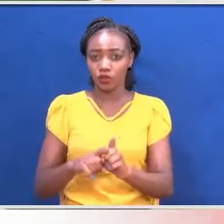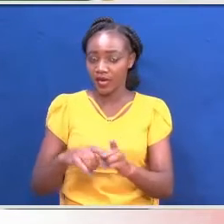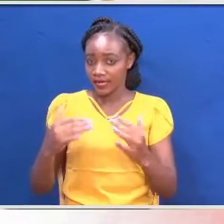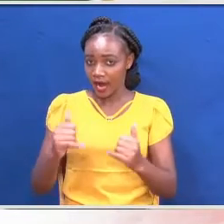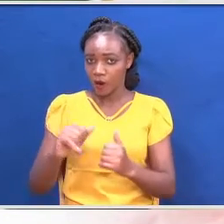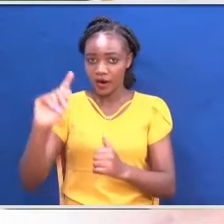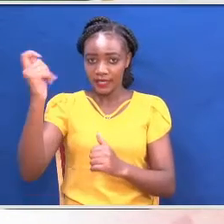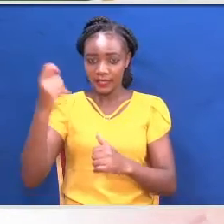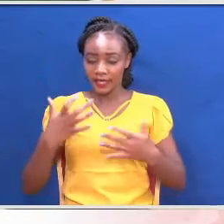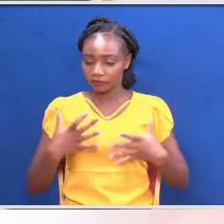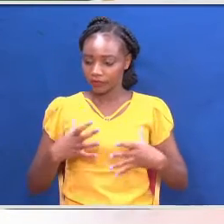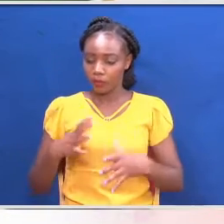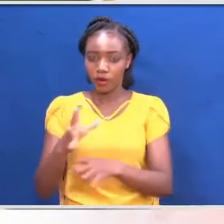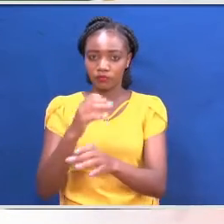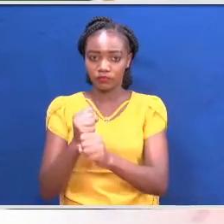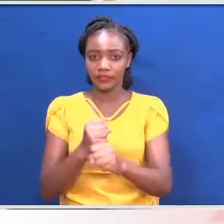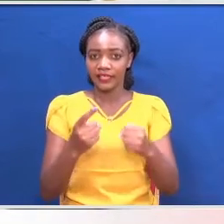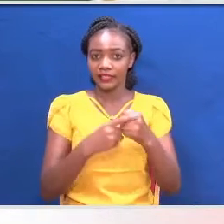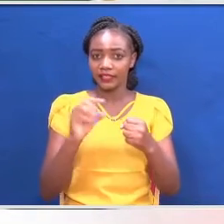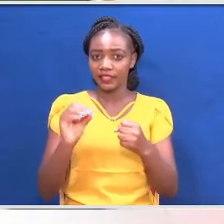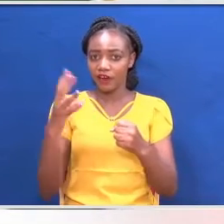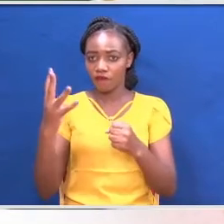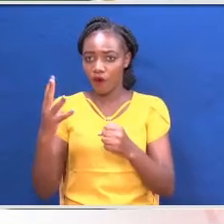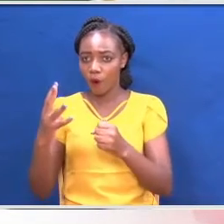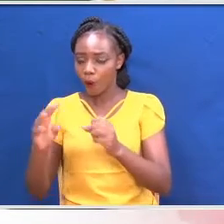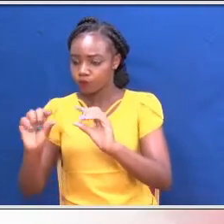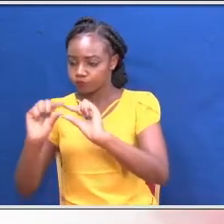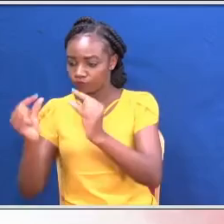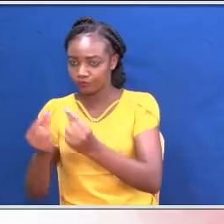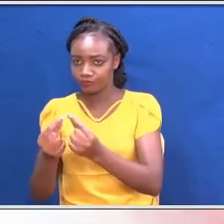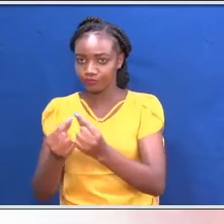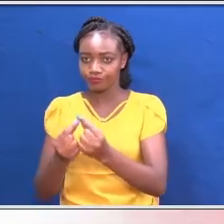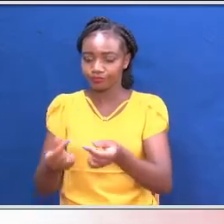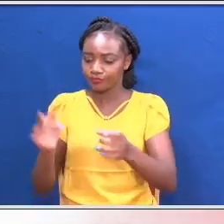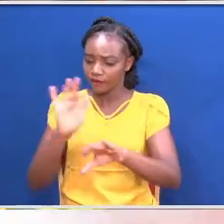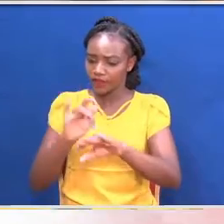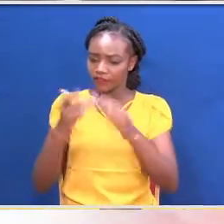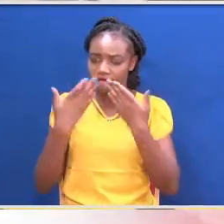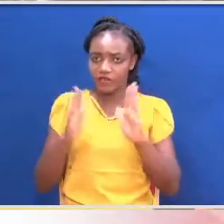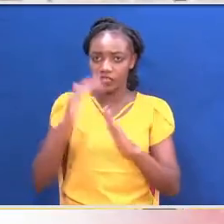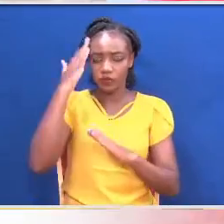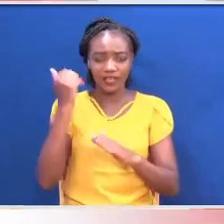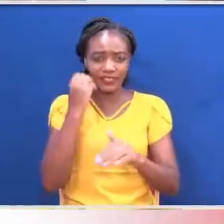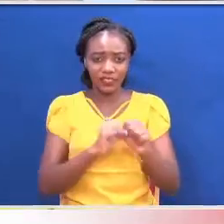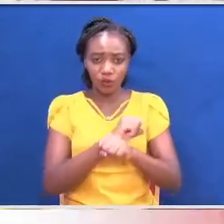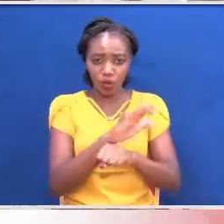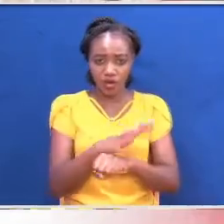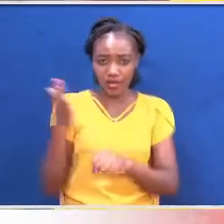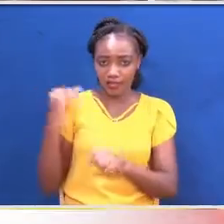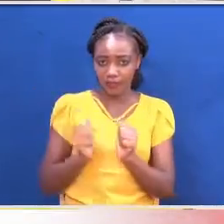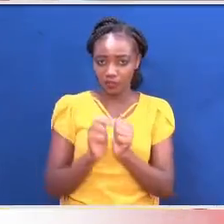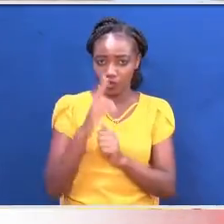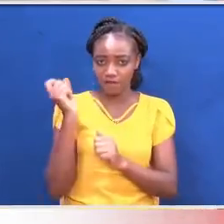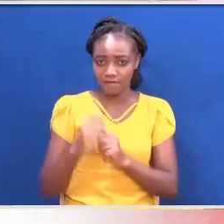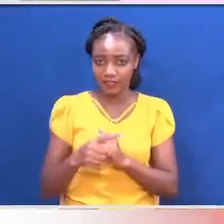Employers, at least 604 firms in Kenya sent workers home due to the coronavirus fallout in the past 12